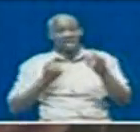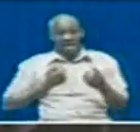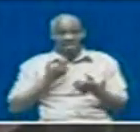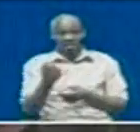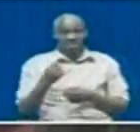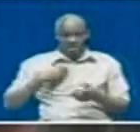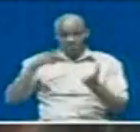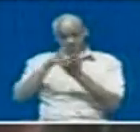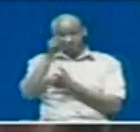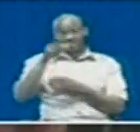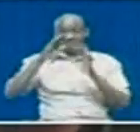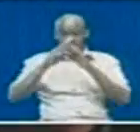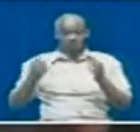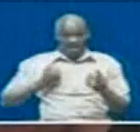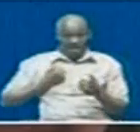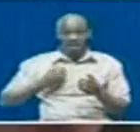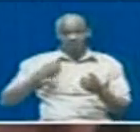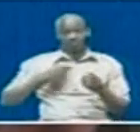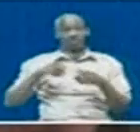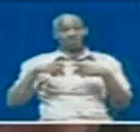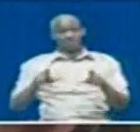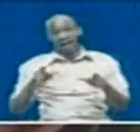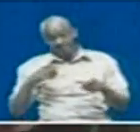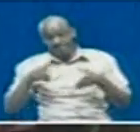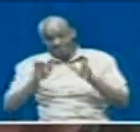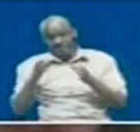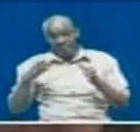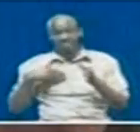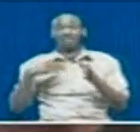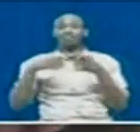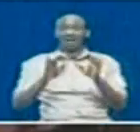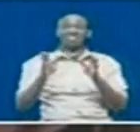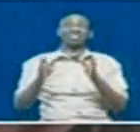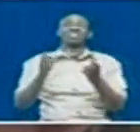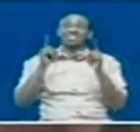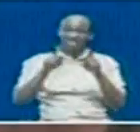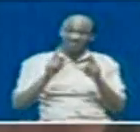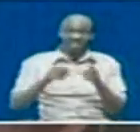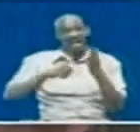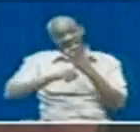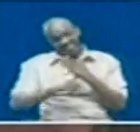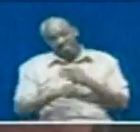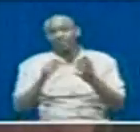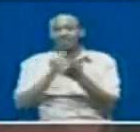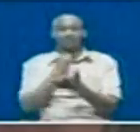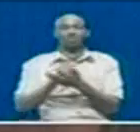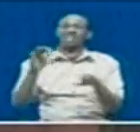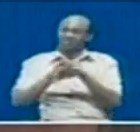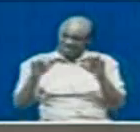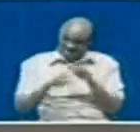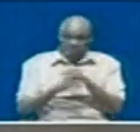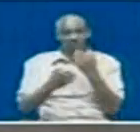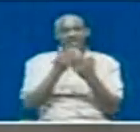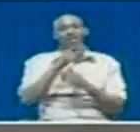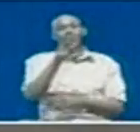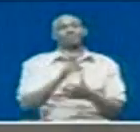pay for this house girl from a birth certificate to ID, to even ID to passport and ticket. Everything, they cater for